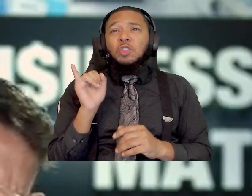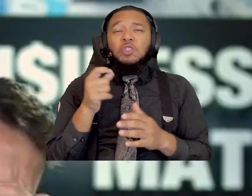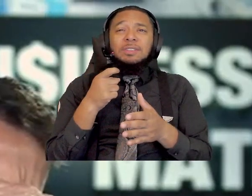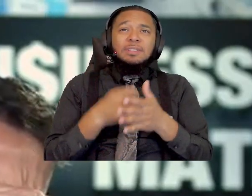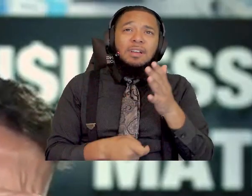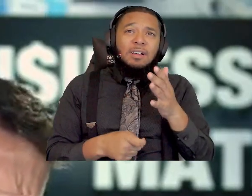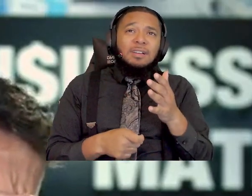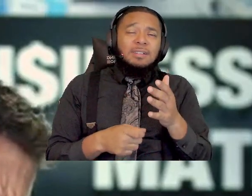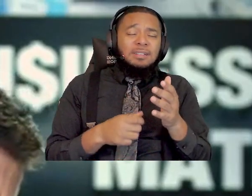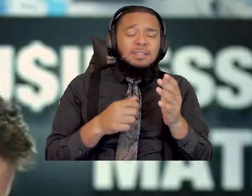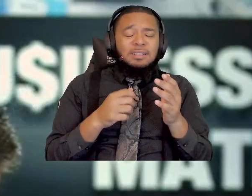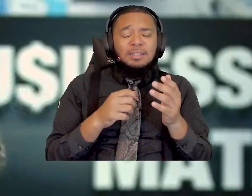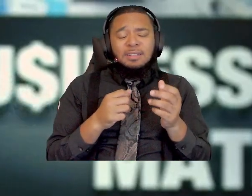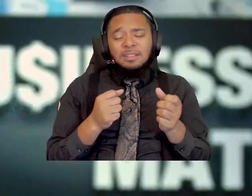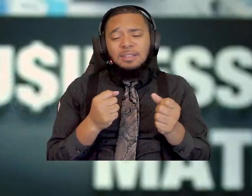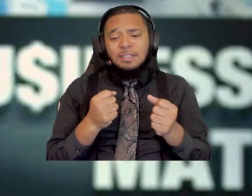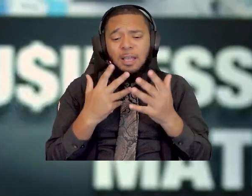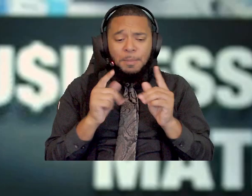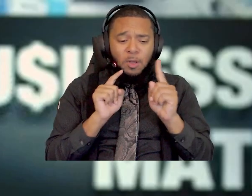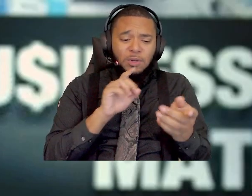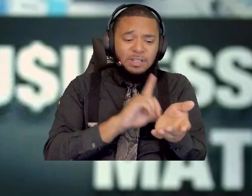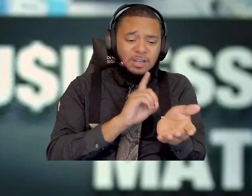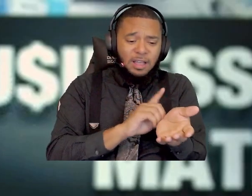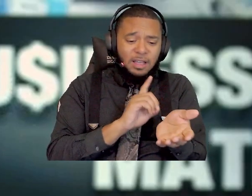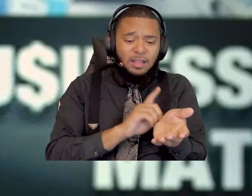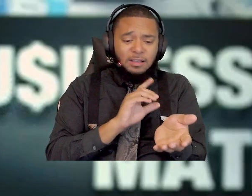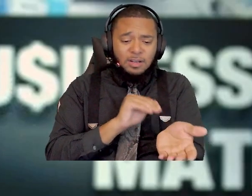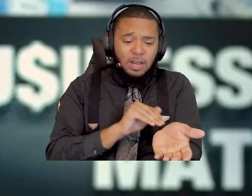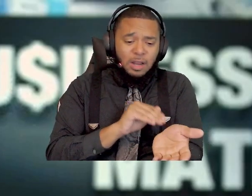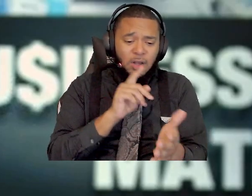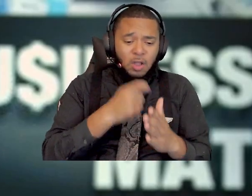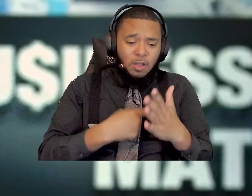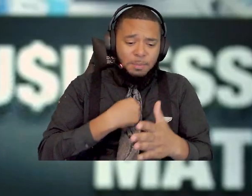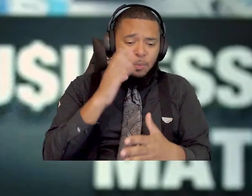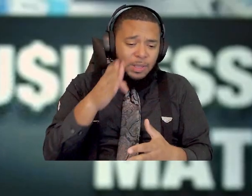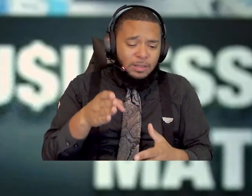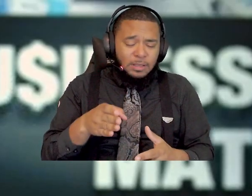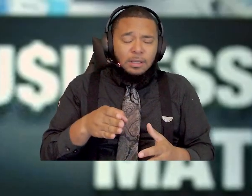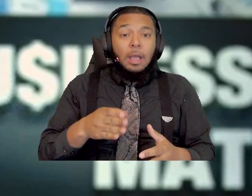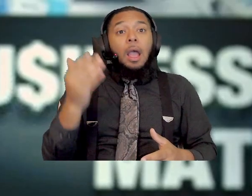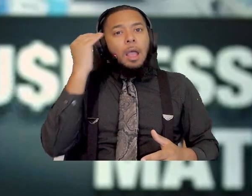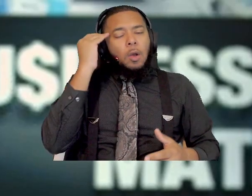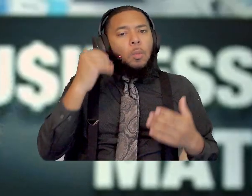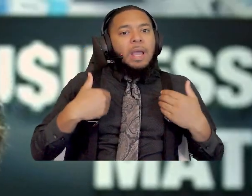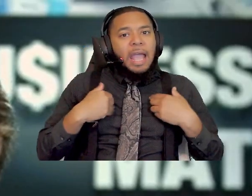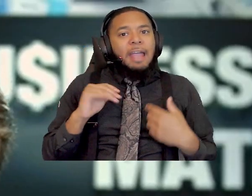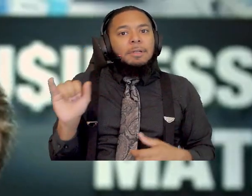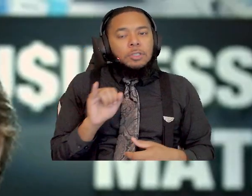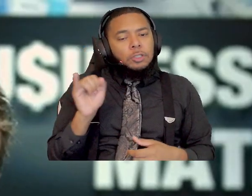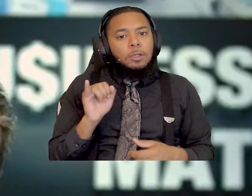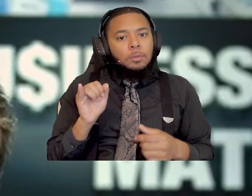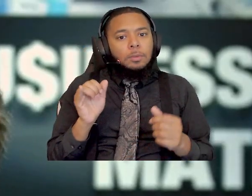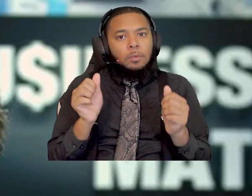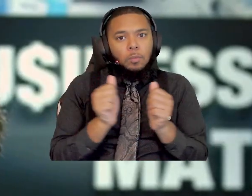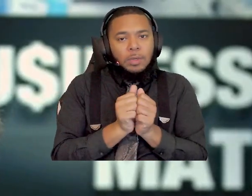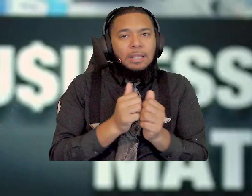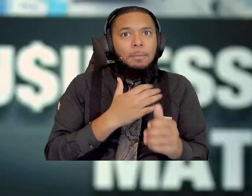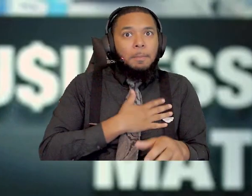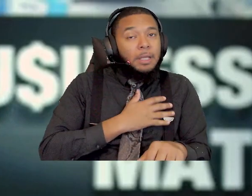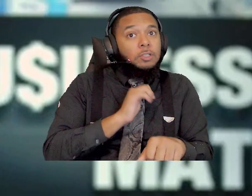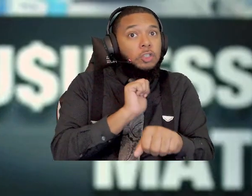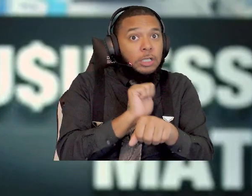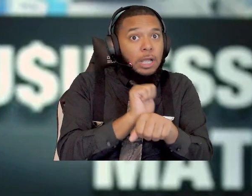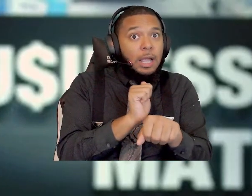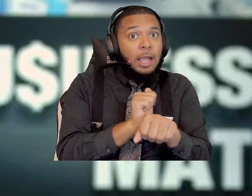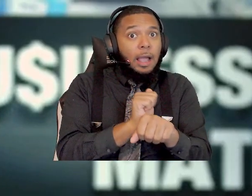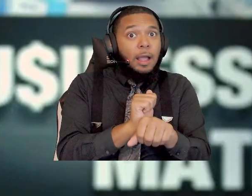much is this gonna cost me because I know I I have health insurance through my employer they offered me